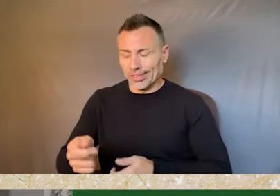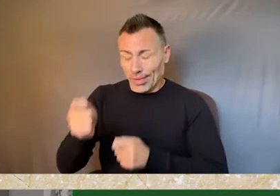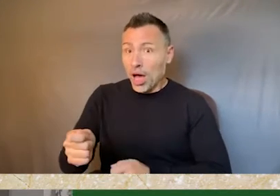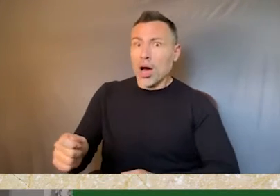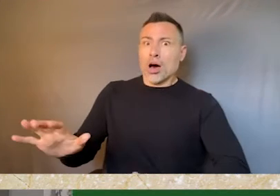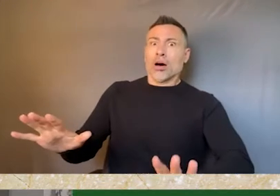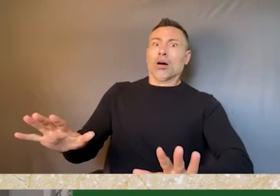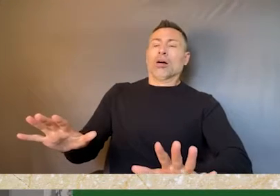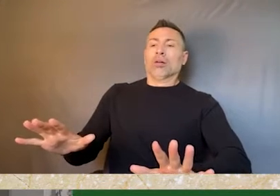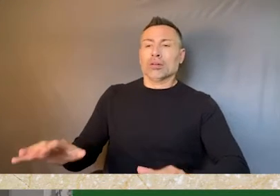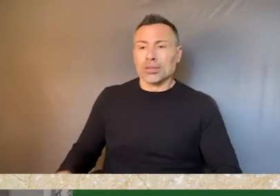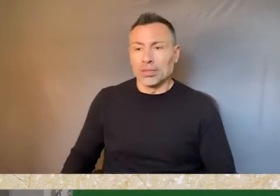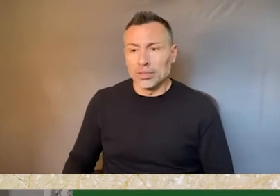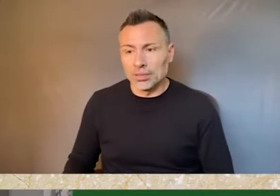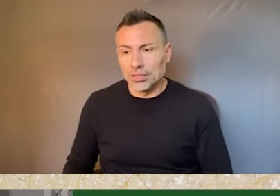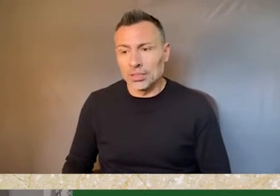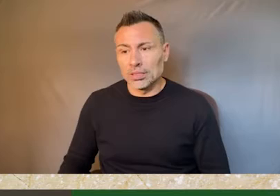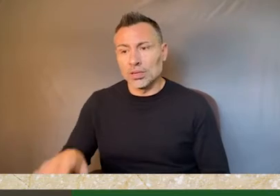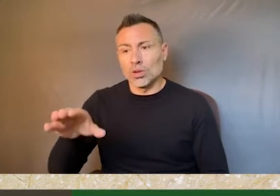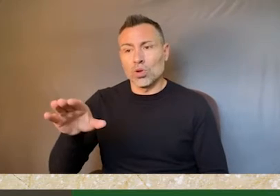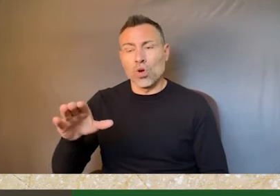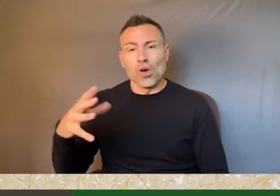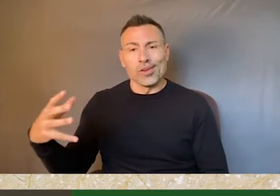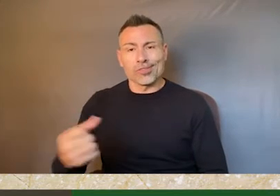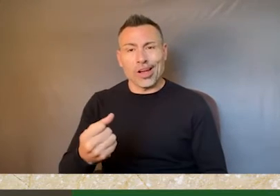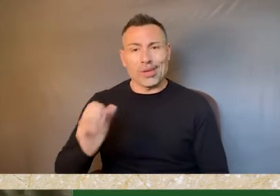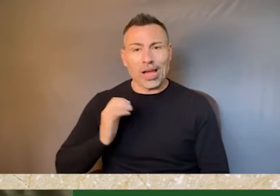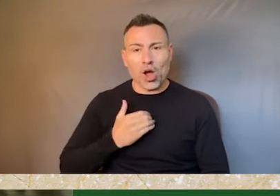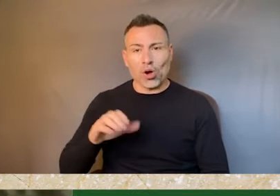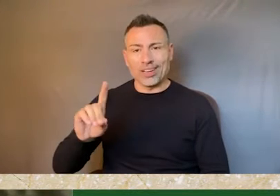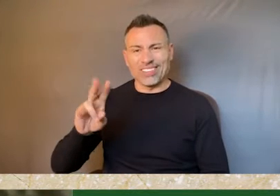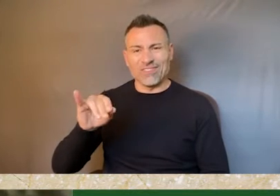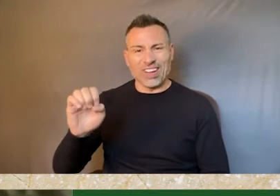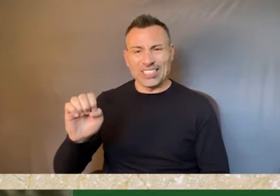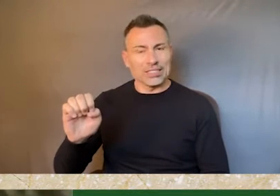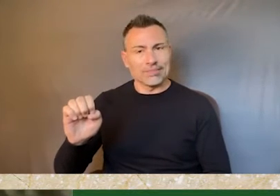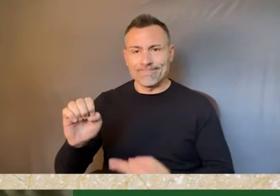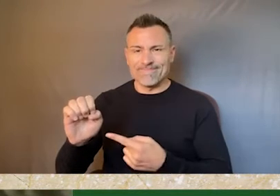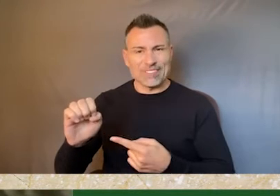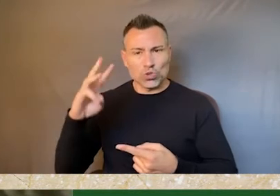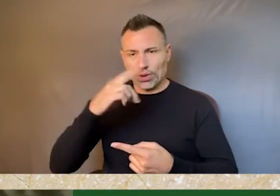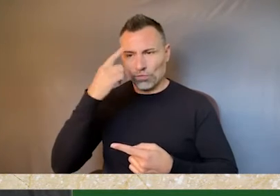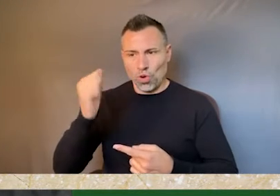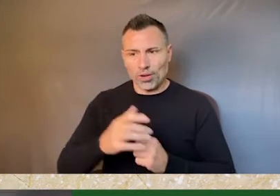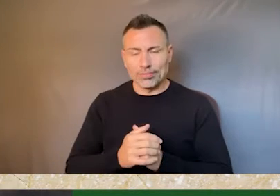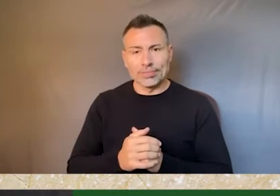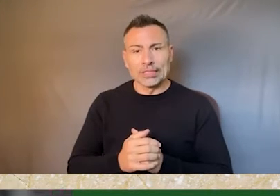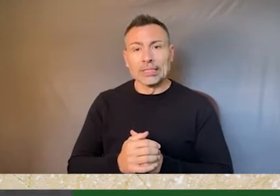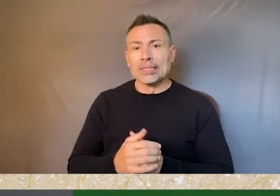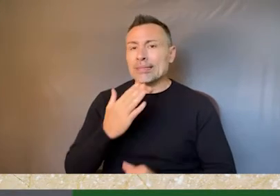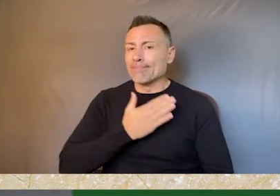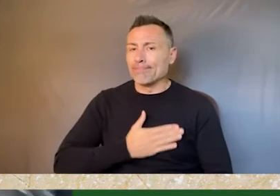Grabbing them only makes it weird for everyone. What? Please only touch our devices and service